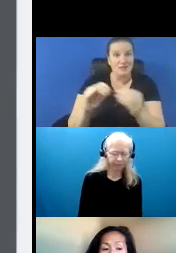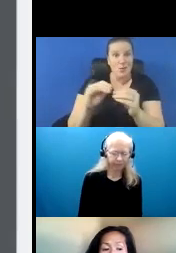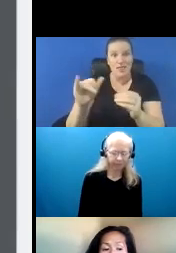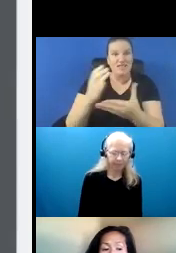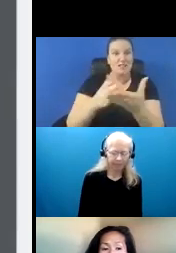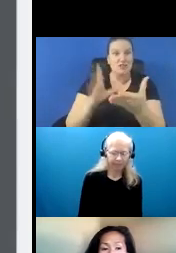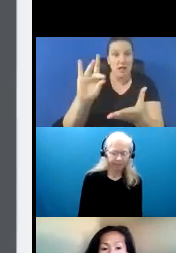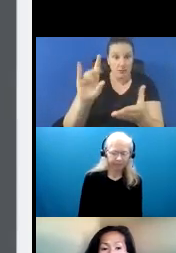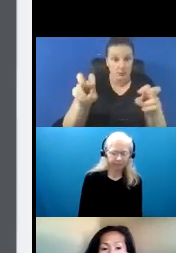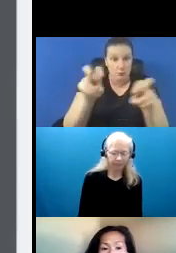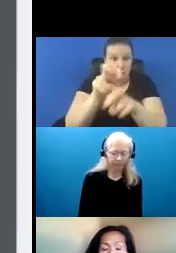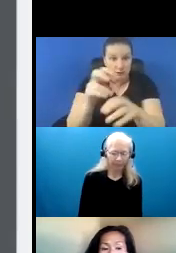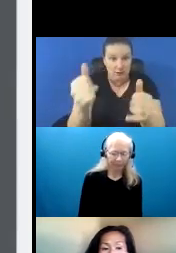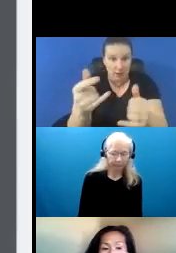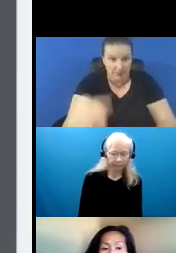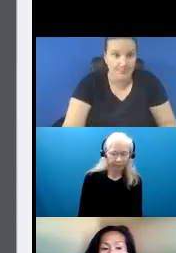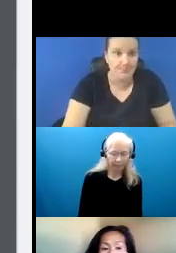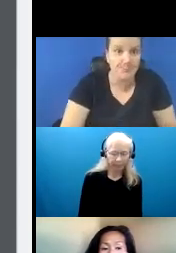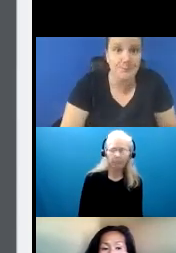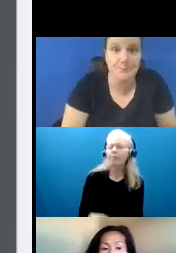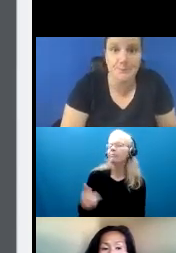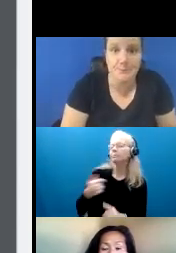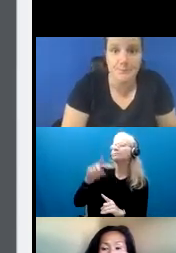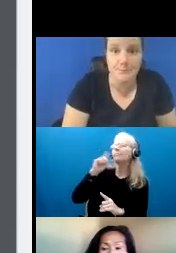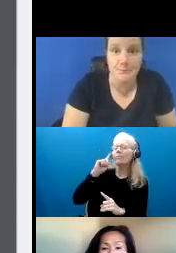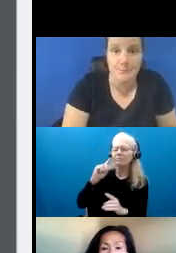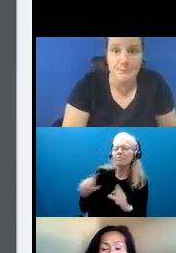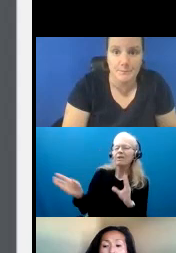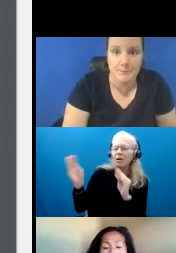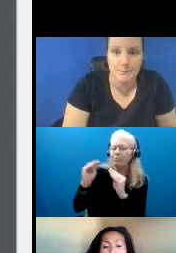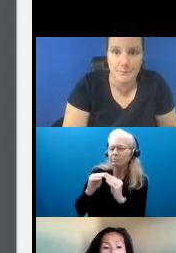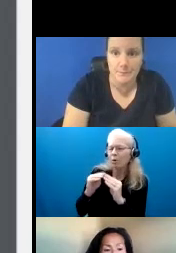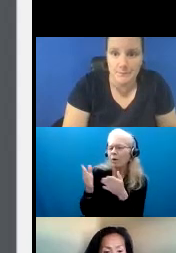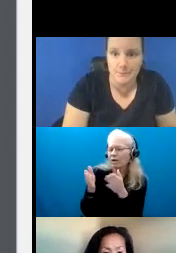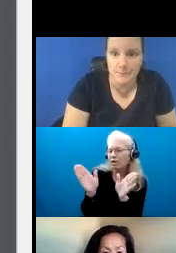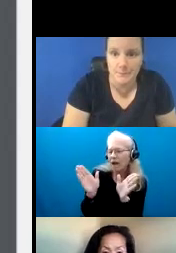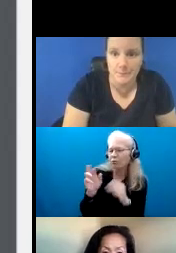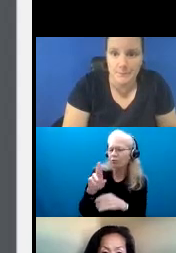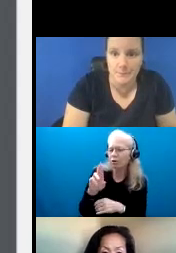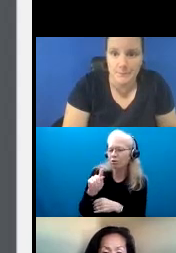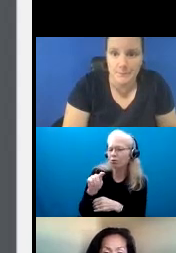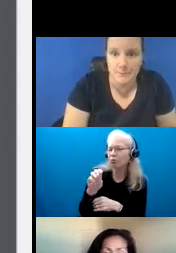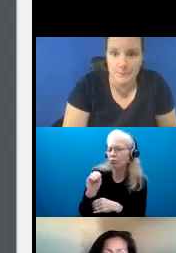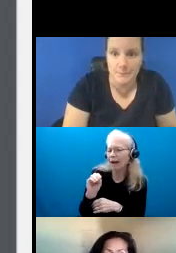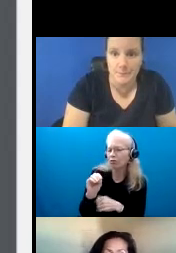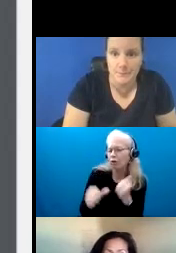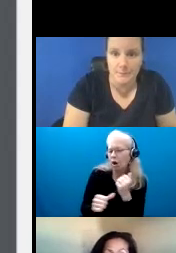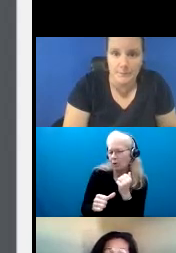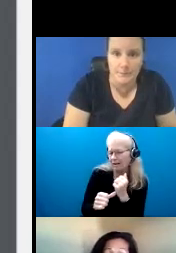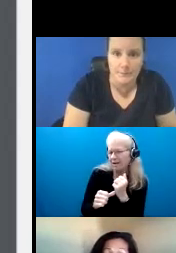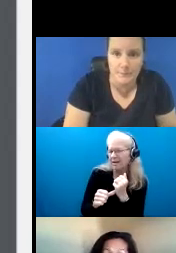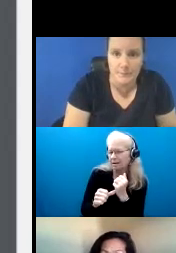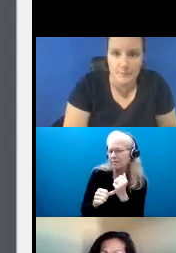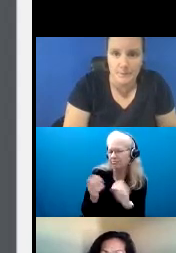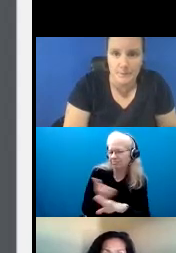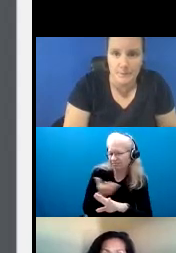8? I think it's more general renter assistance programs that are in place.